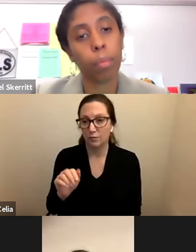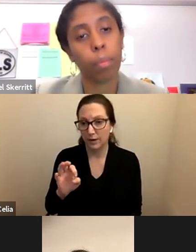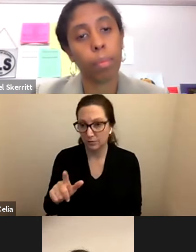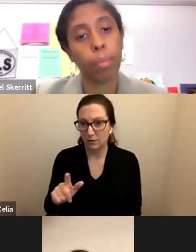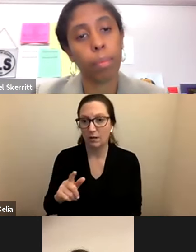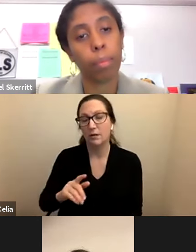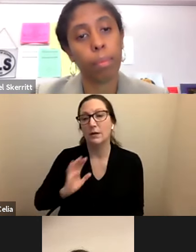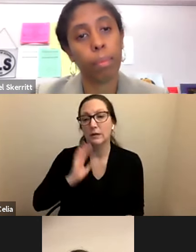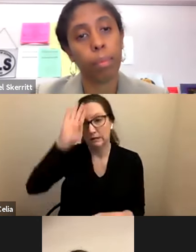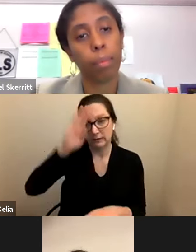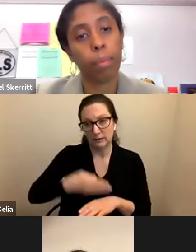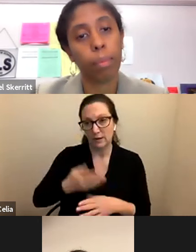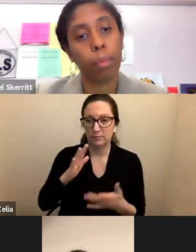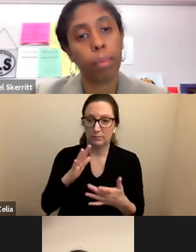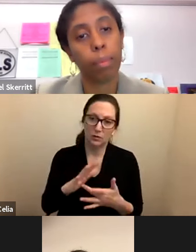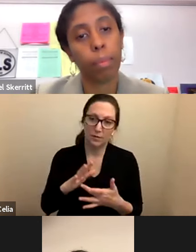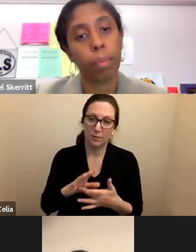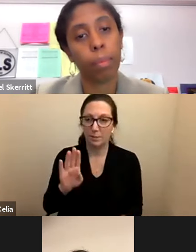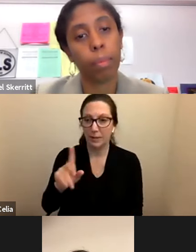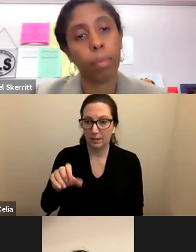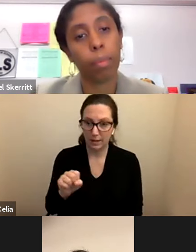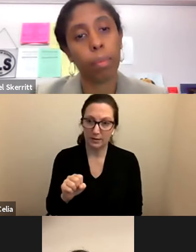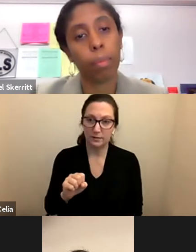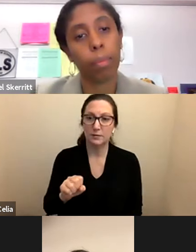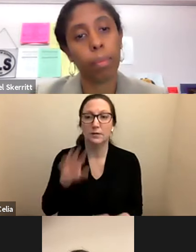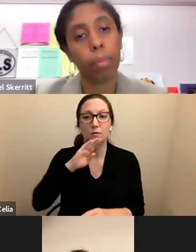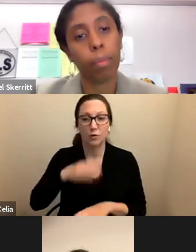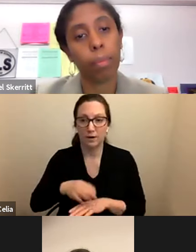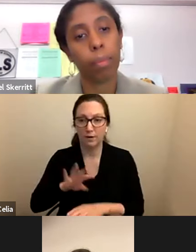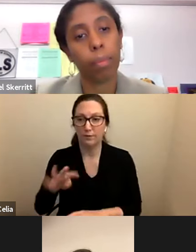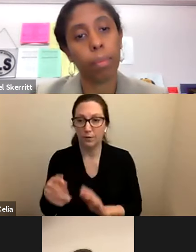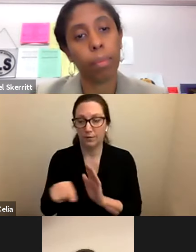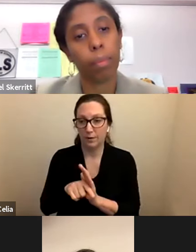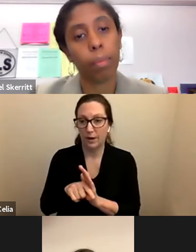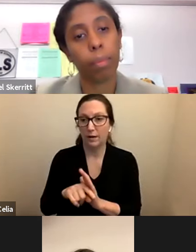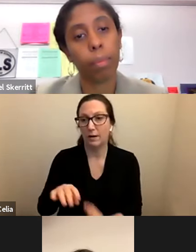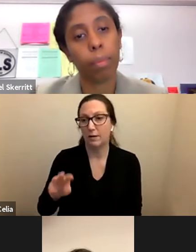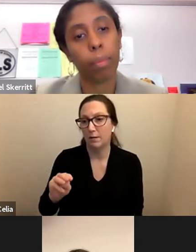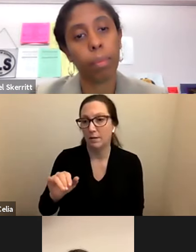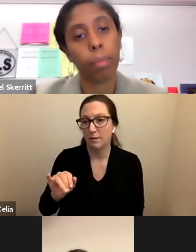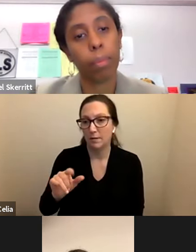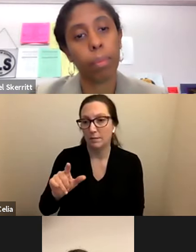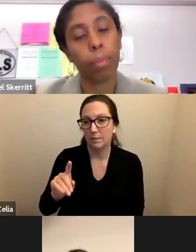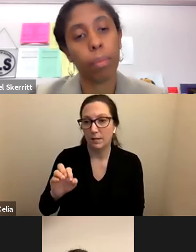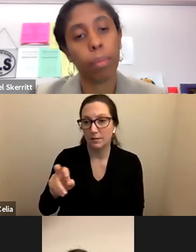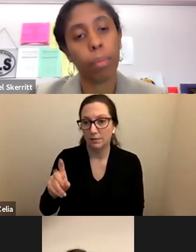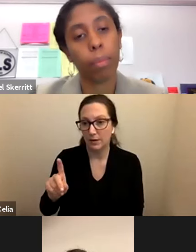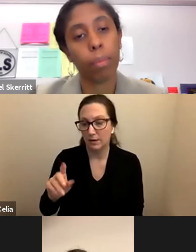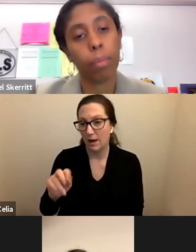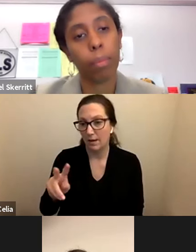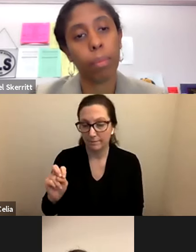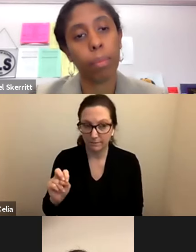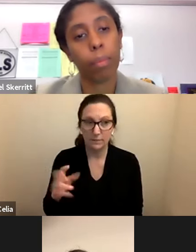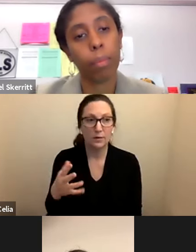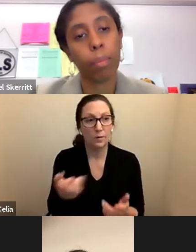at Boston Latin Academy, and our daughter is a 4th grader at Mildred Ave. I'd like to thank the task force for all